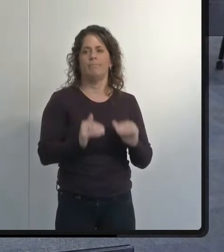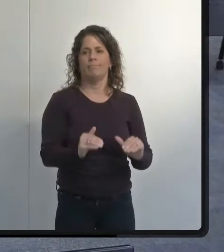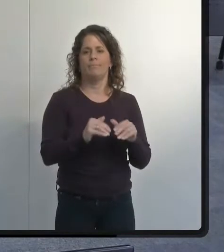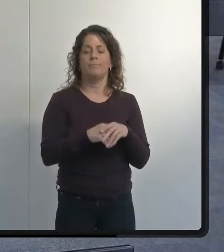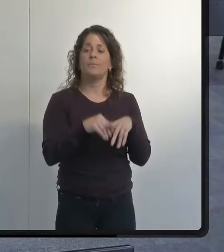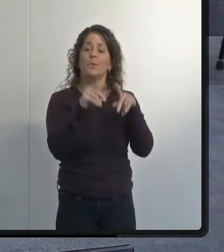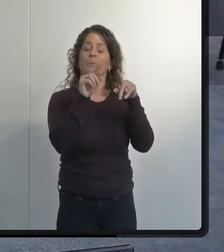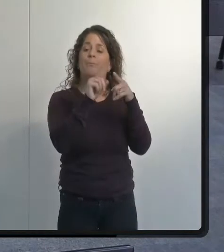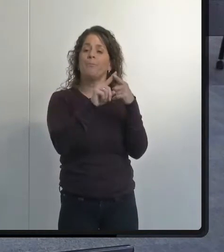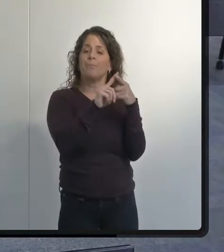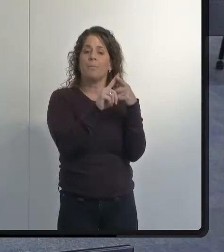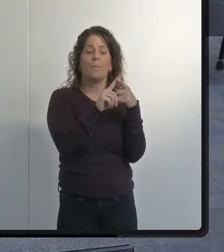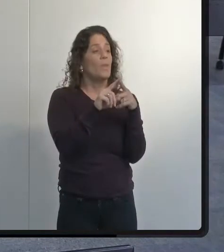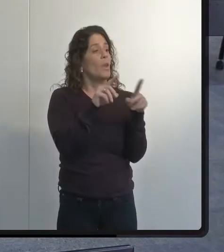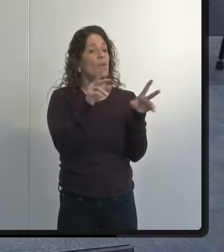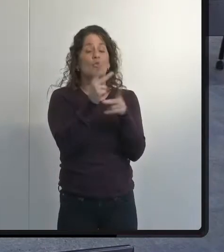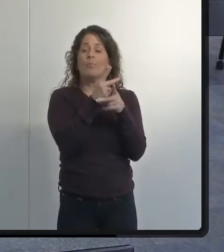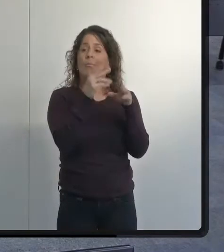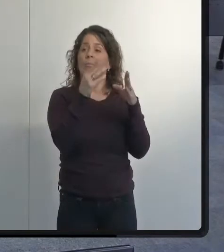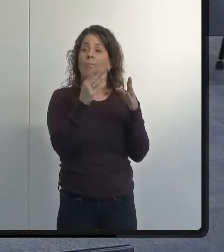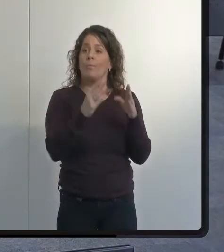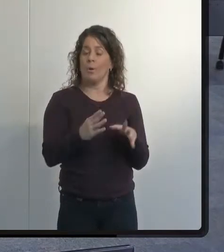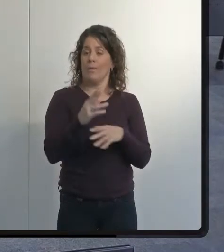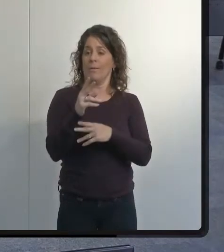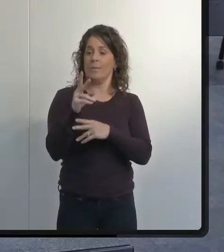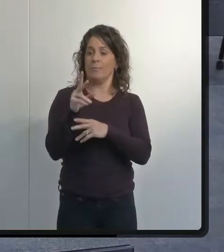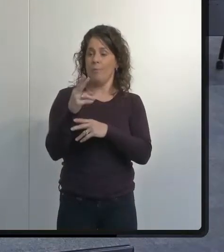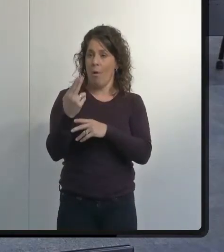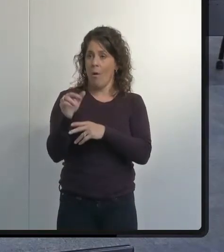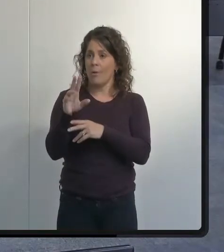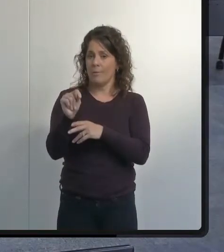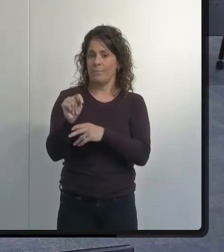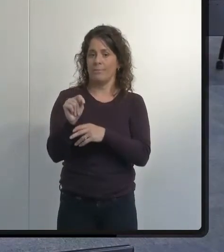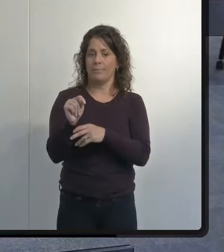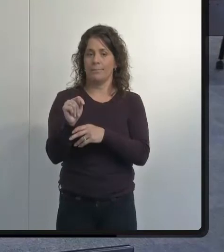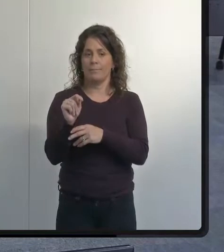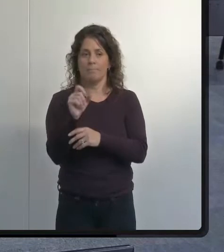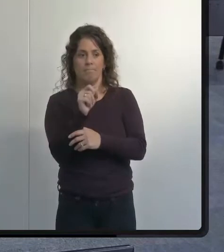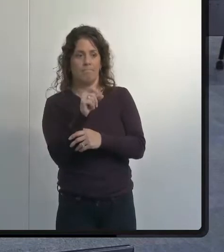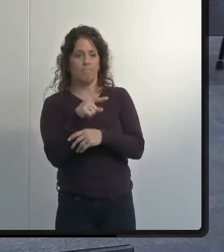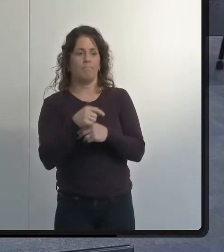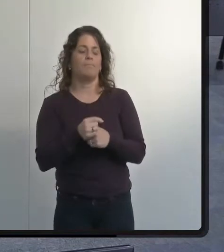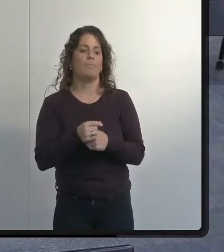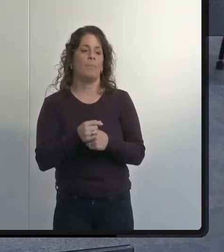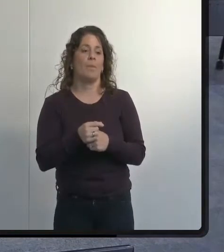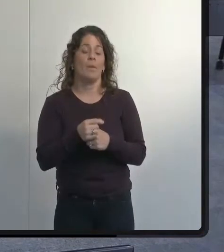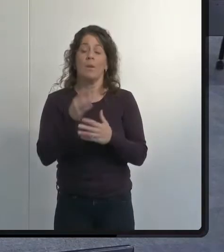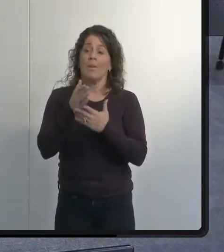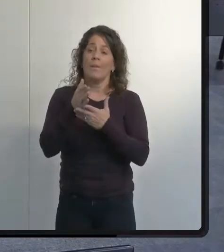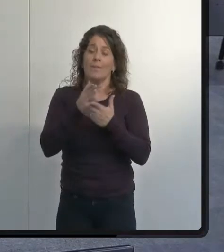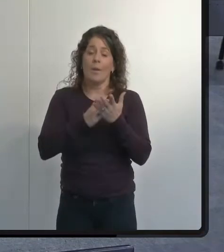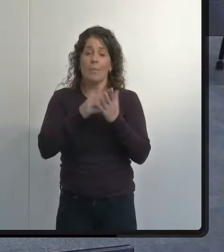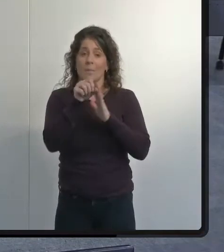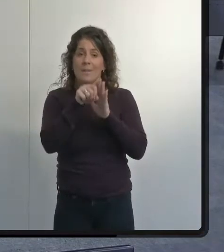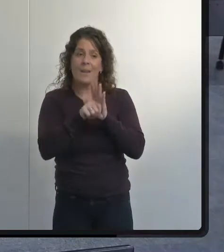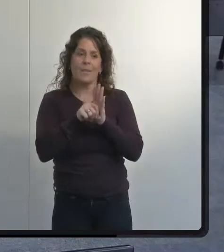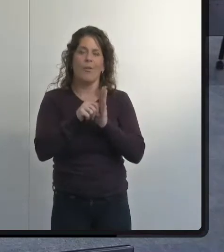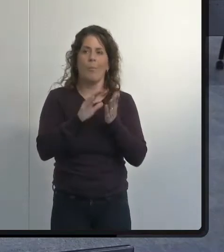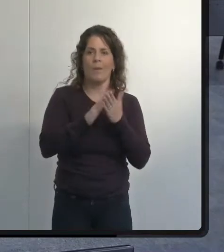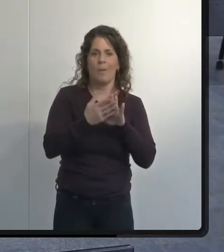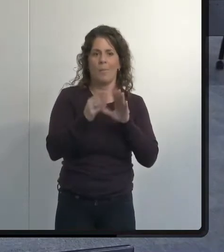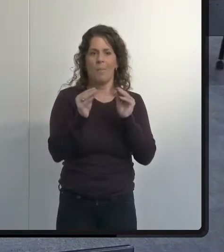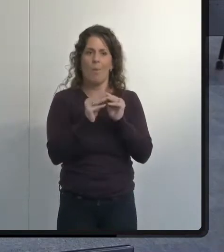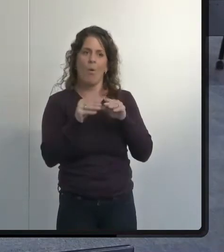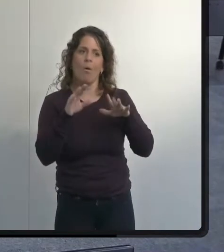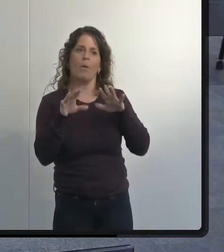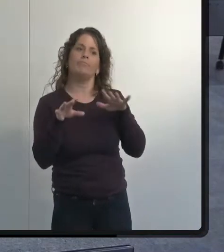Thank you. Supervisor Hart, I think this is probably directed to you. As we've all seen, some states are starting to loosen the reins a little bit, and we're starting to